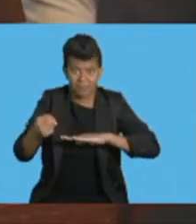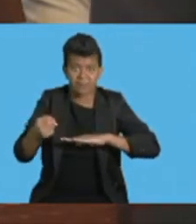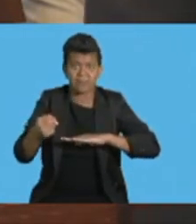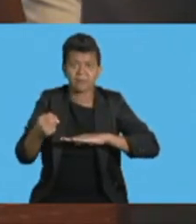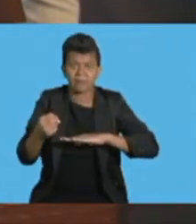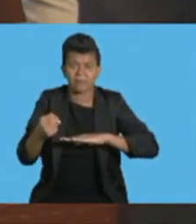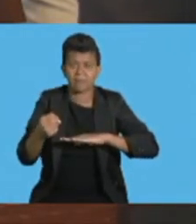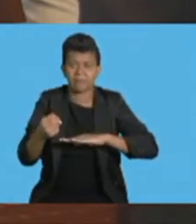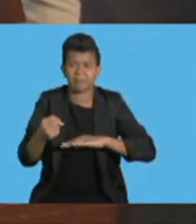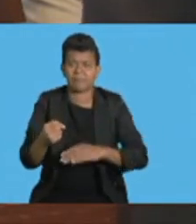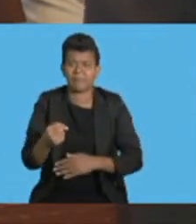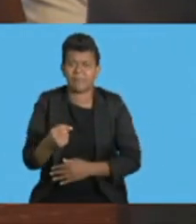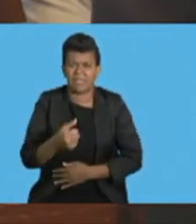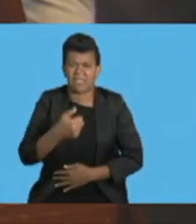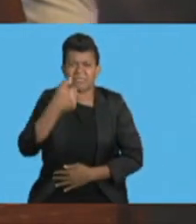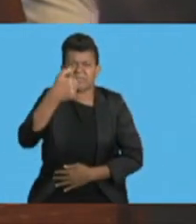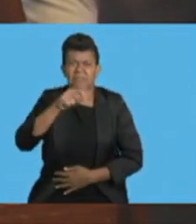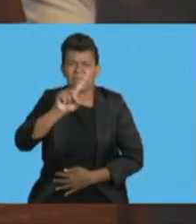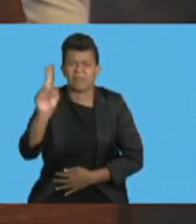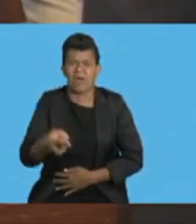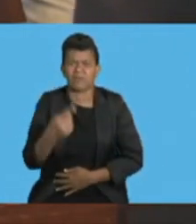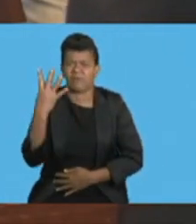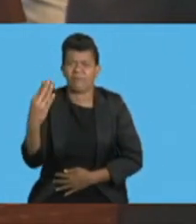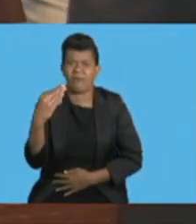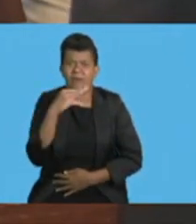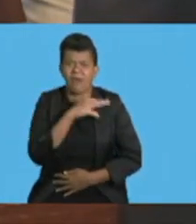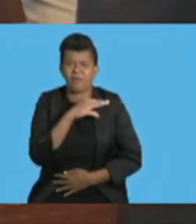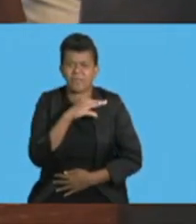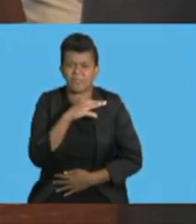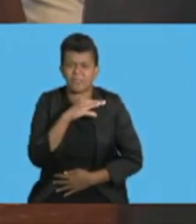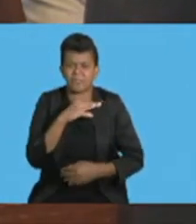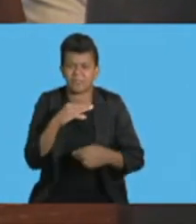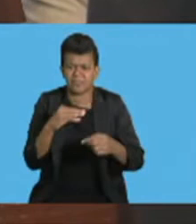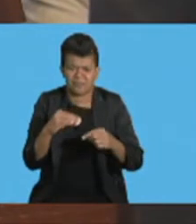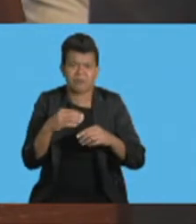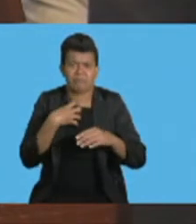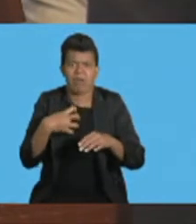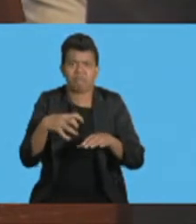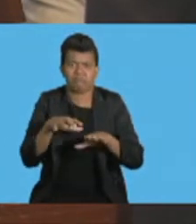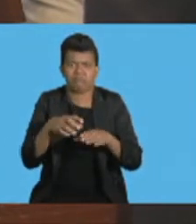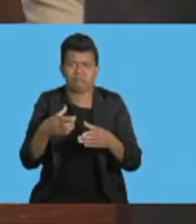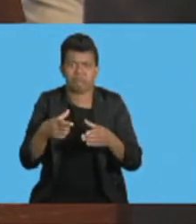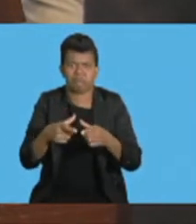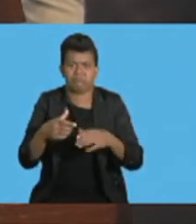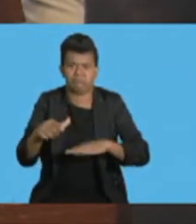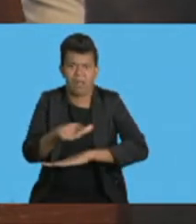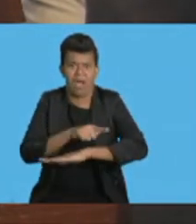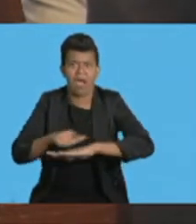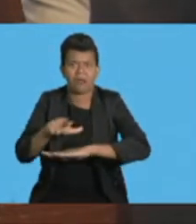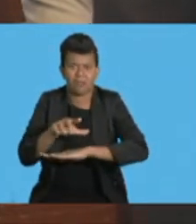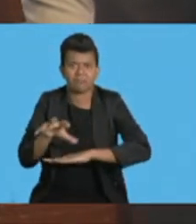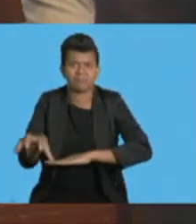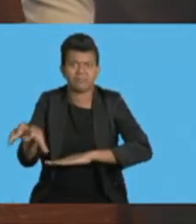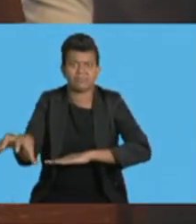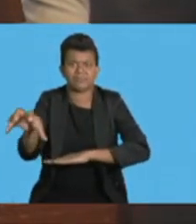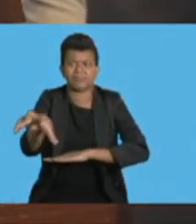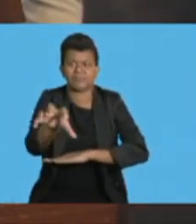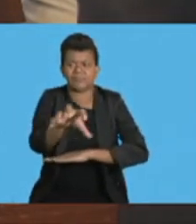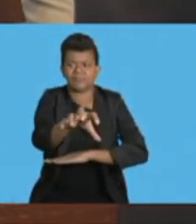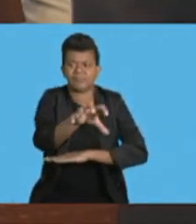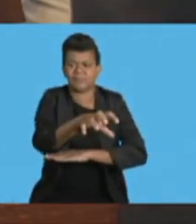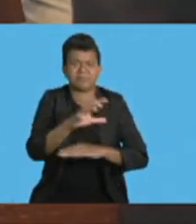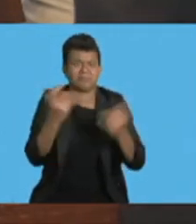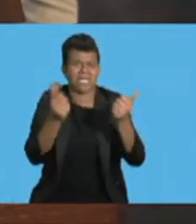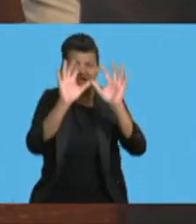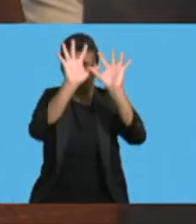covers 6,467 square meters and is a portion of the land covered by trees, shrubs beside